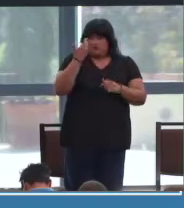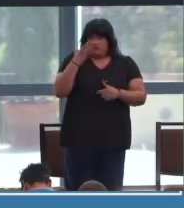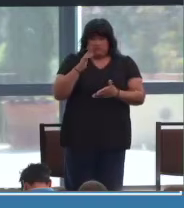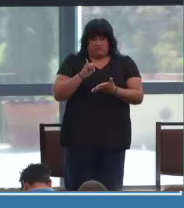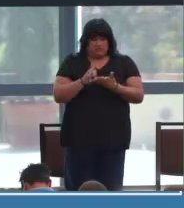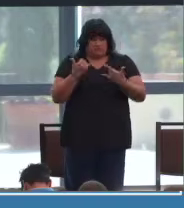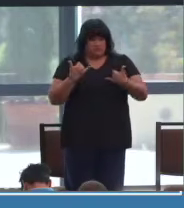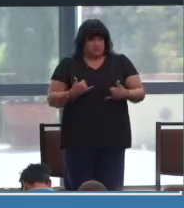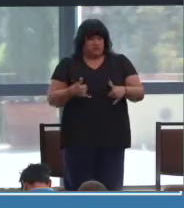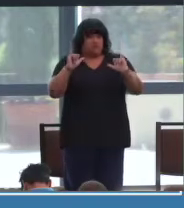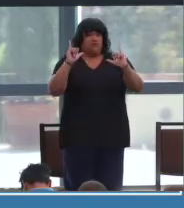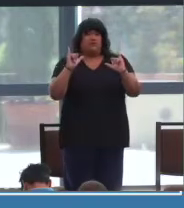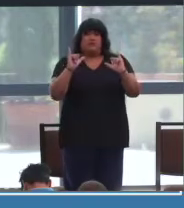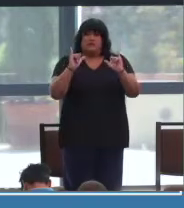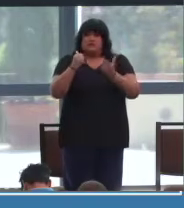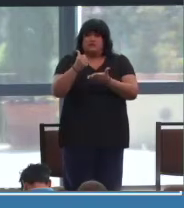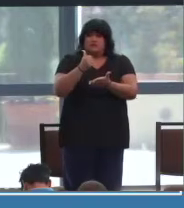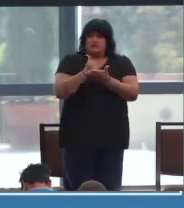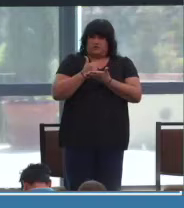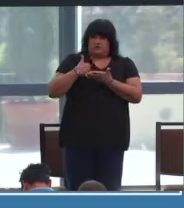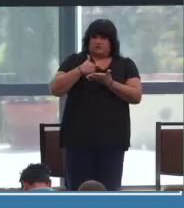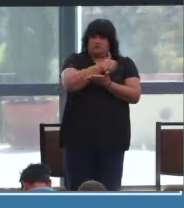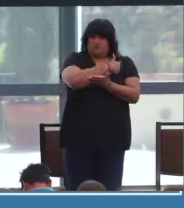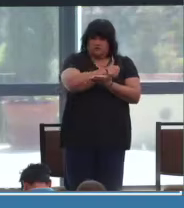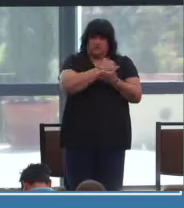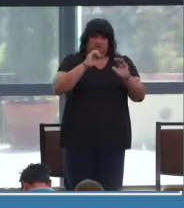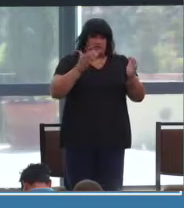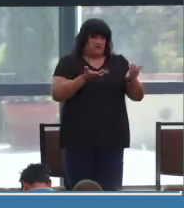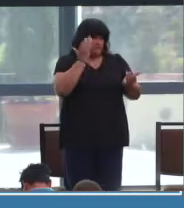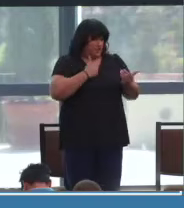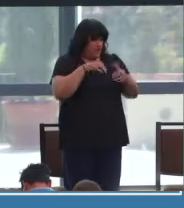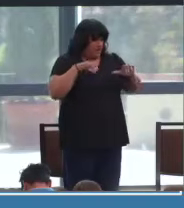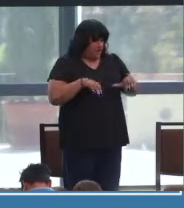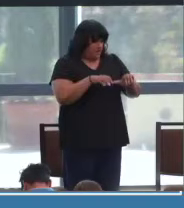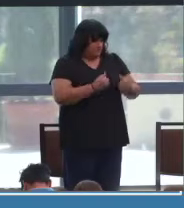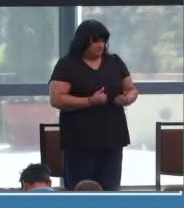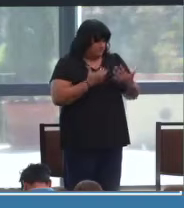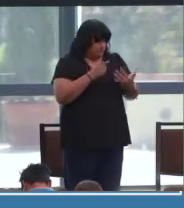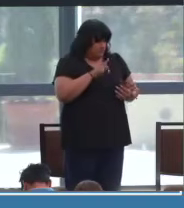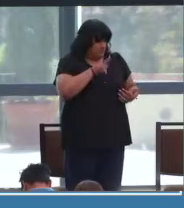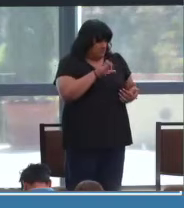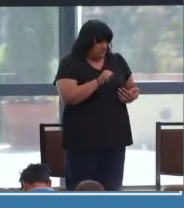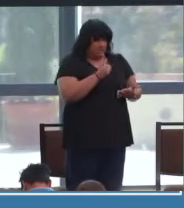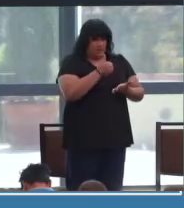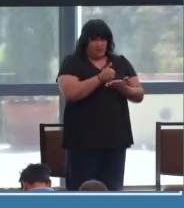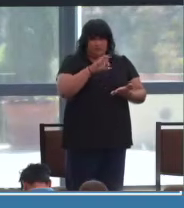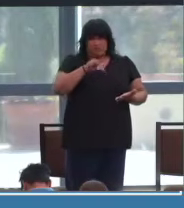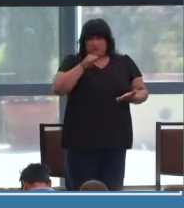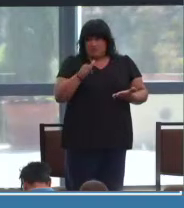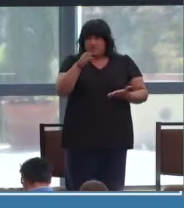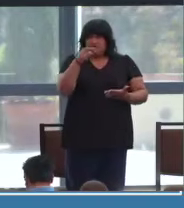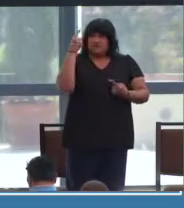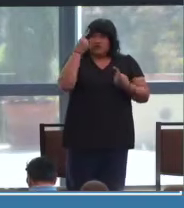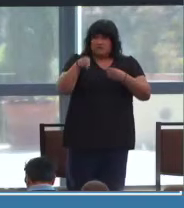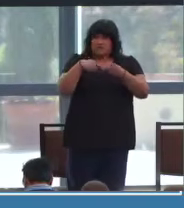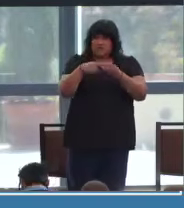it still actually helping as much as it did when you had active lupus or in earlier years. So if you're thinking about